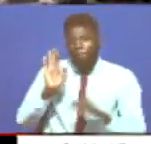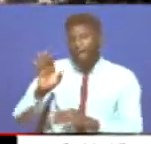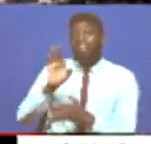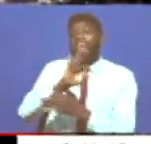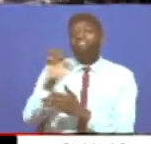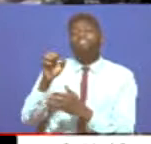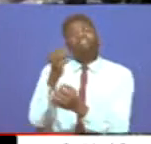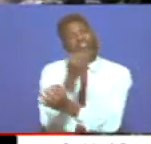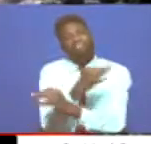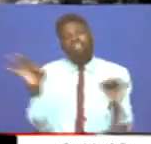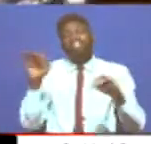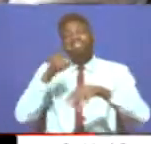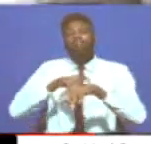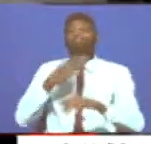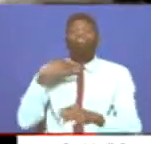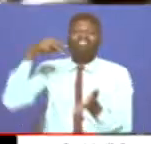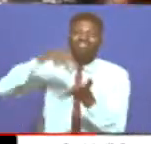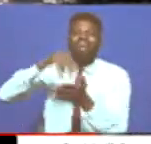week, chama